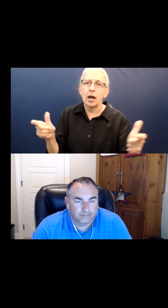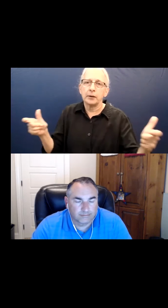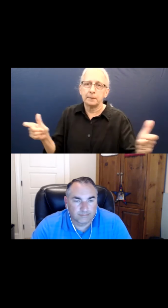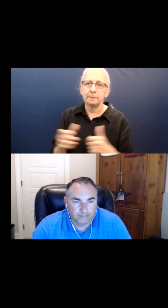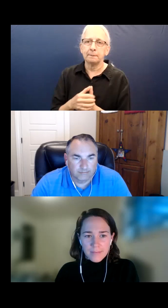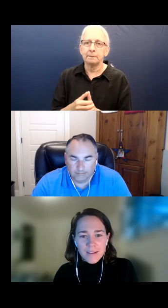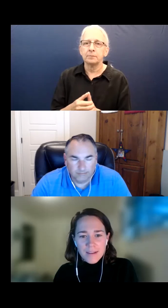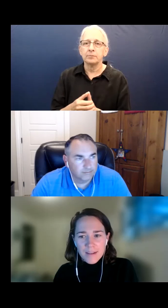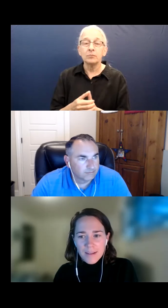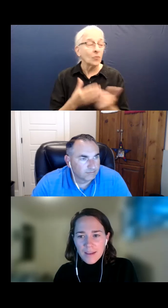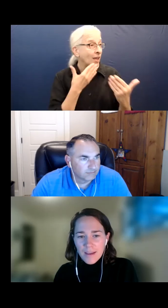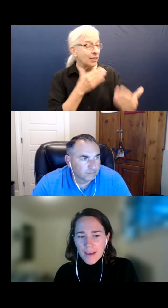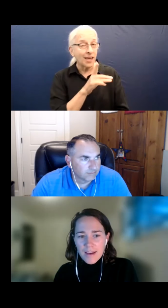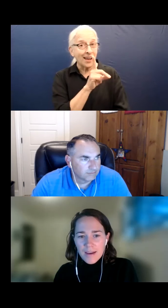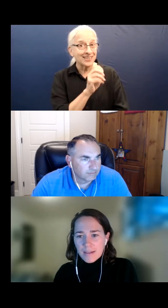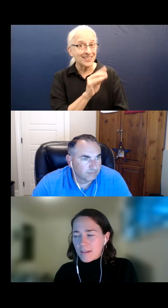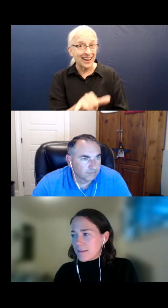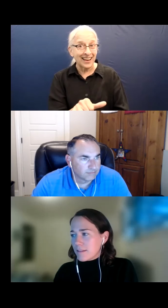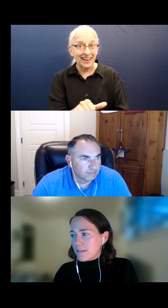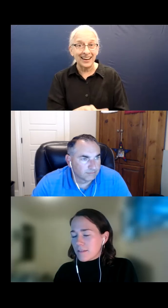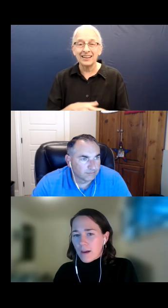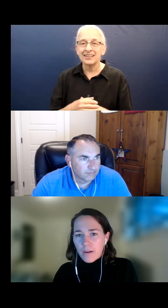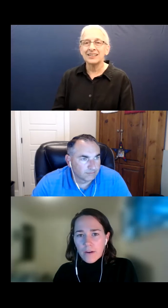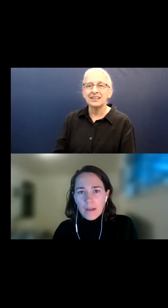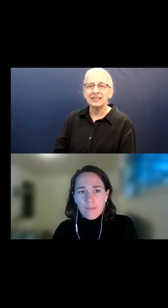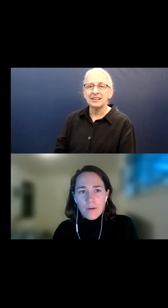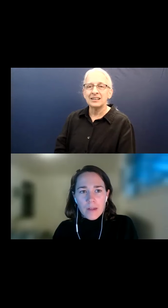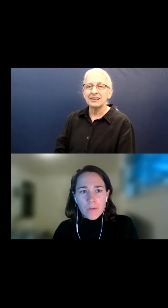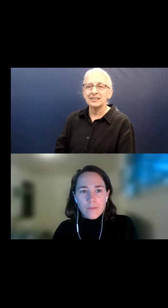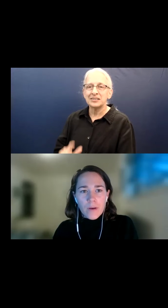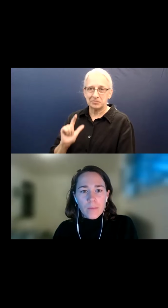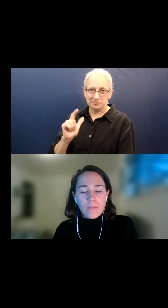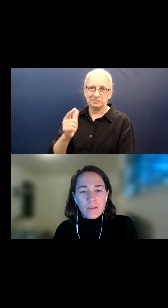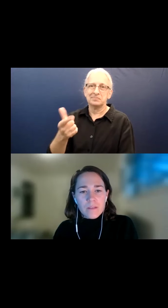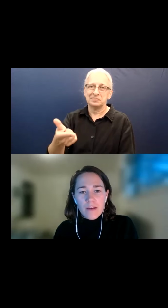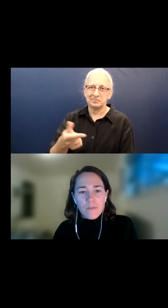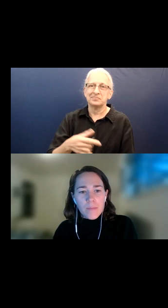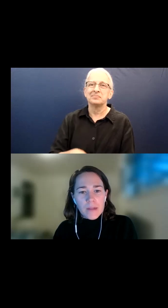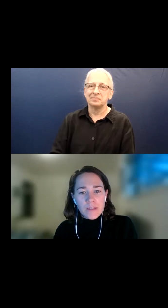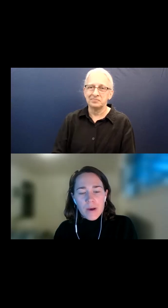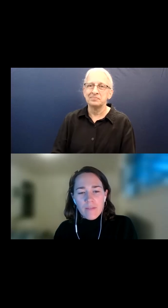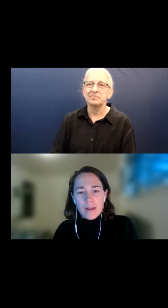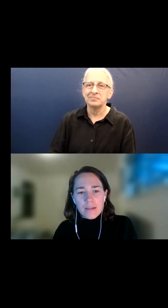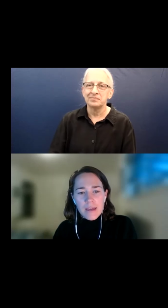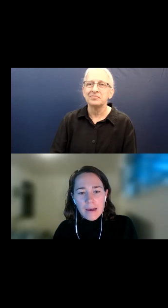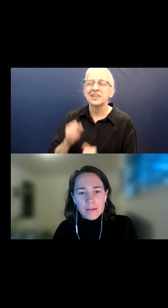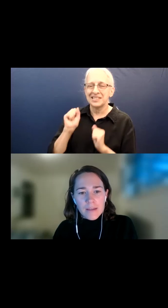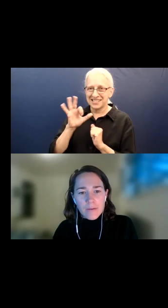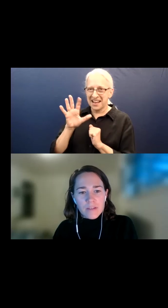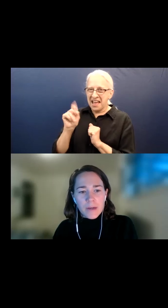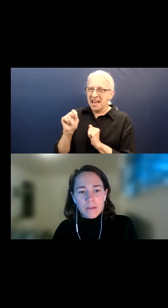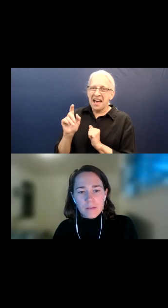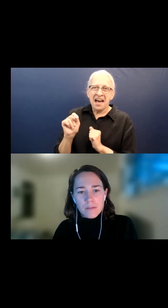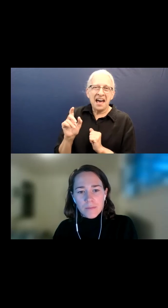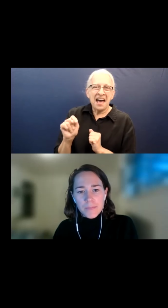Thanks, Danny. Mhm. And Scott or anyone from the city of Redmond, do you have anything to add to